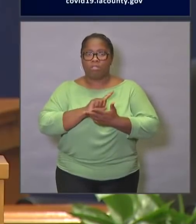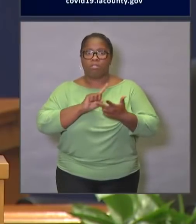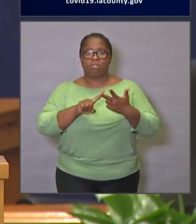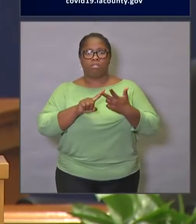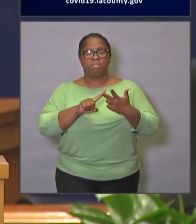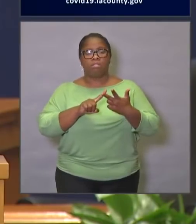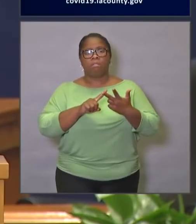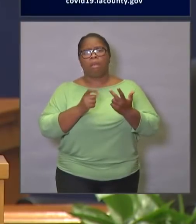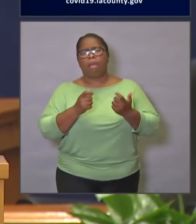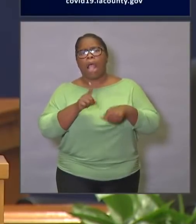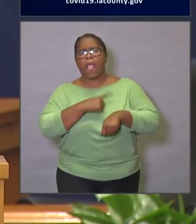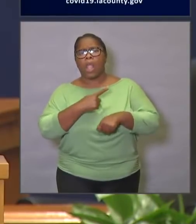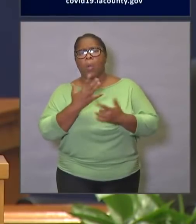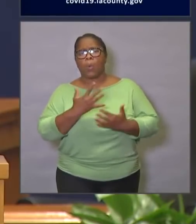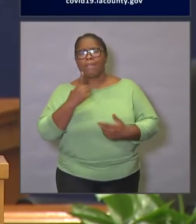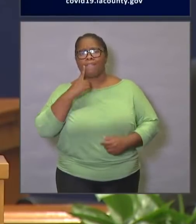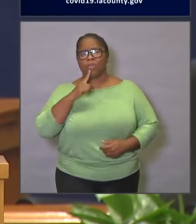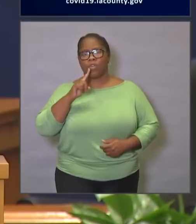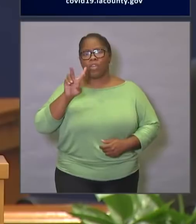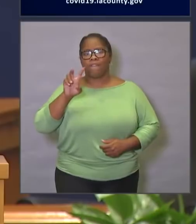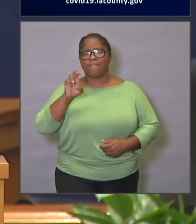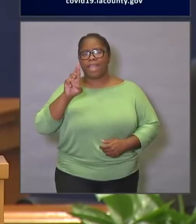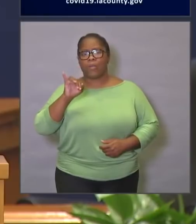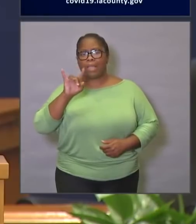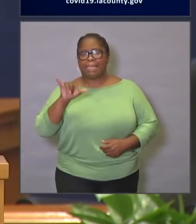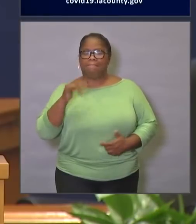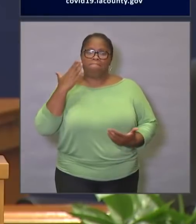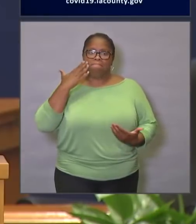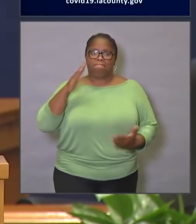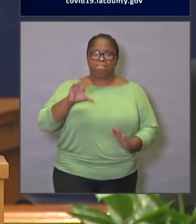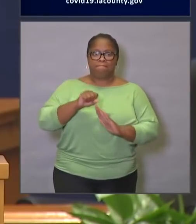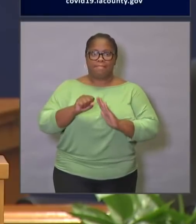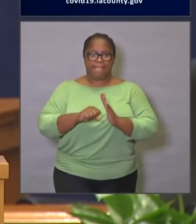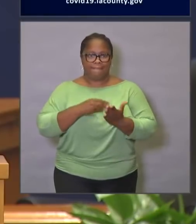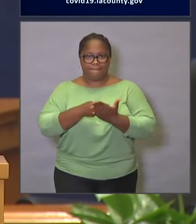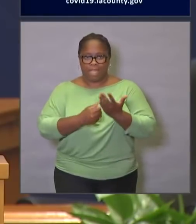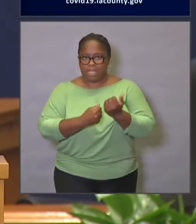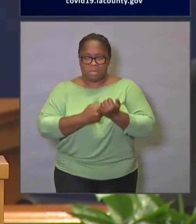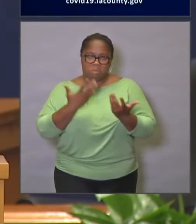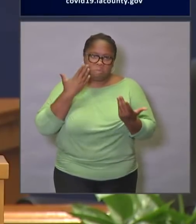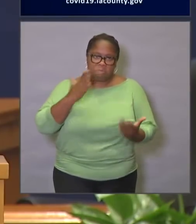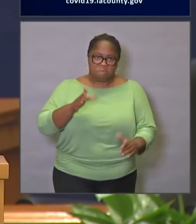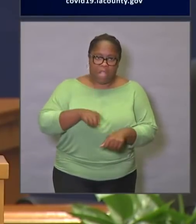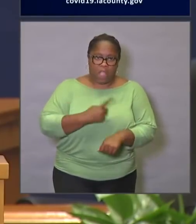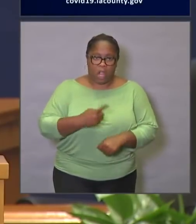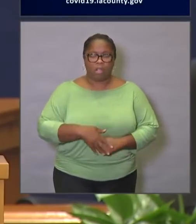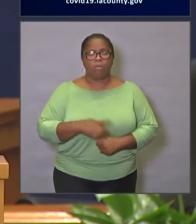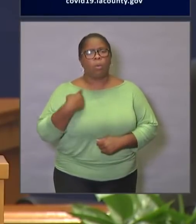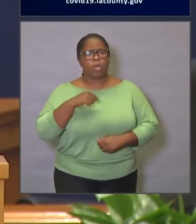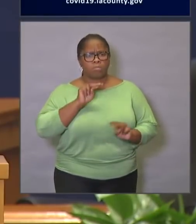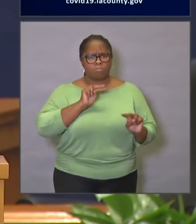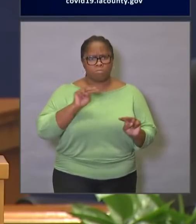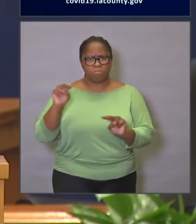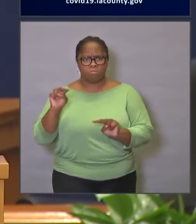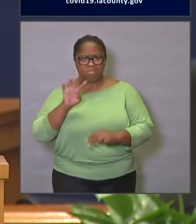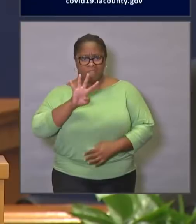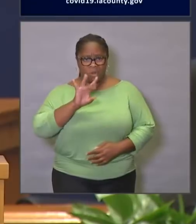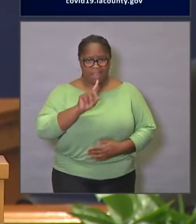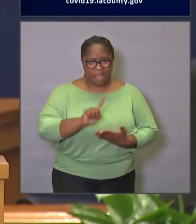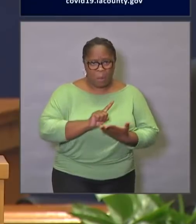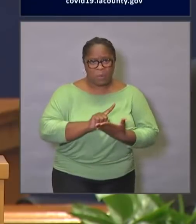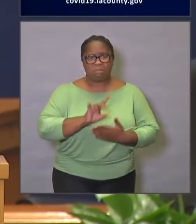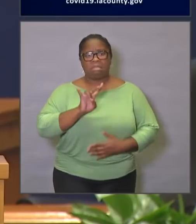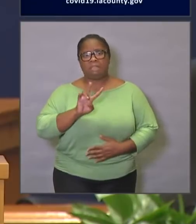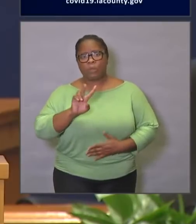the turnaround times at the Verily state-funded sites. We are very carefully monitoring this rate and will post data on